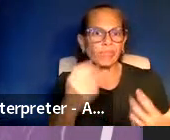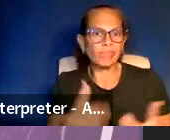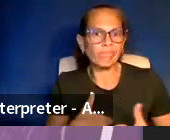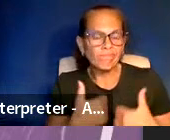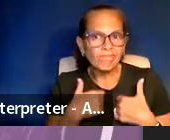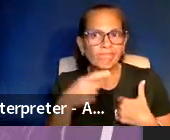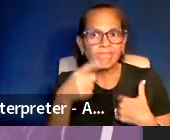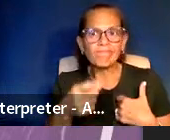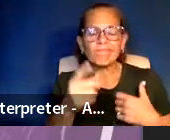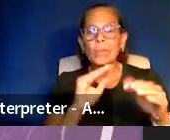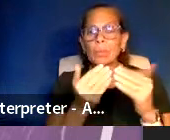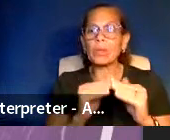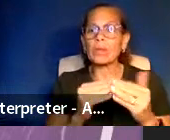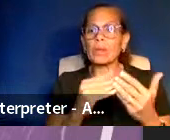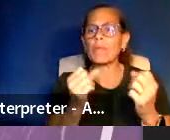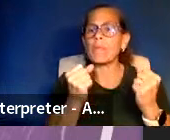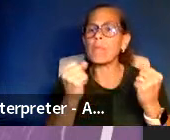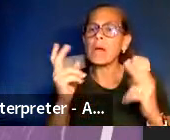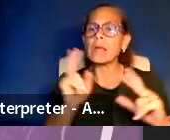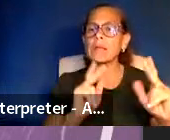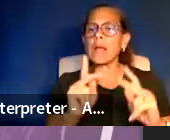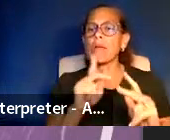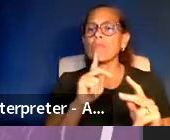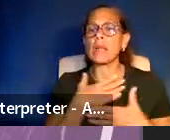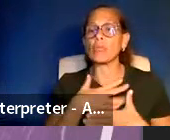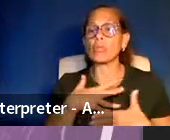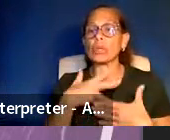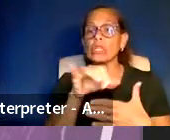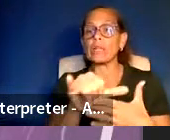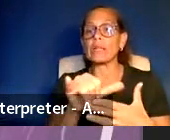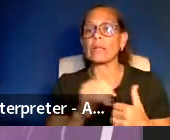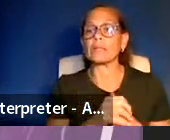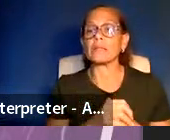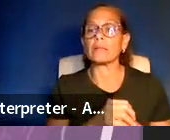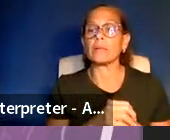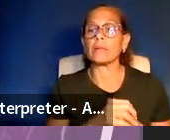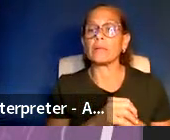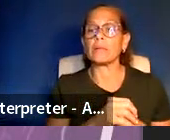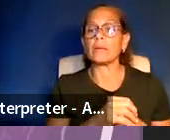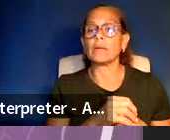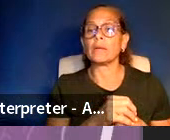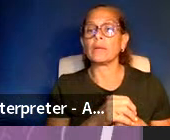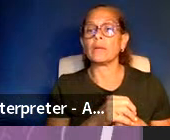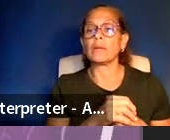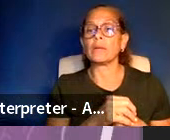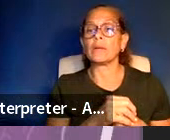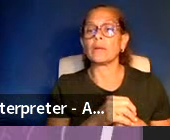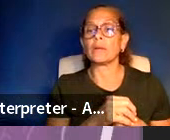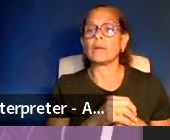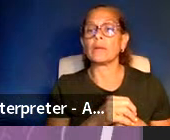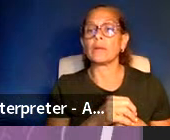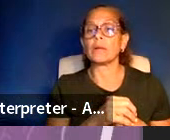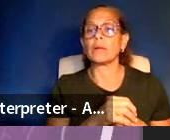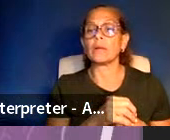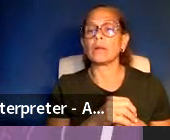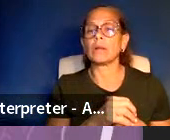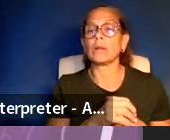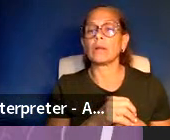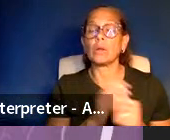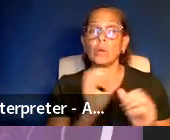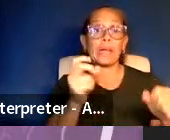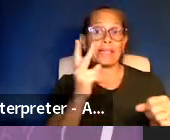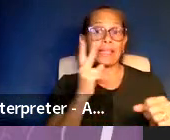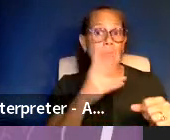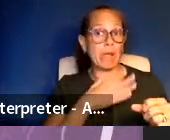I know I speak for many people when I do appreciate that. But one of the you can see by